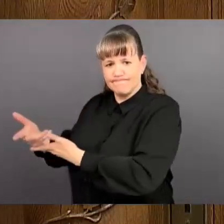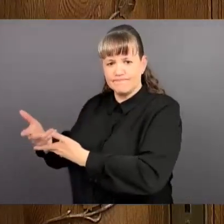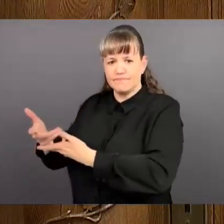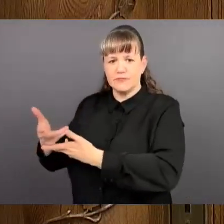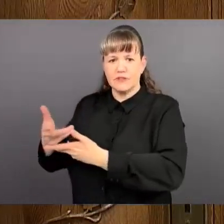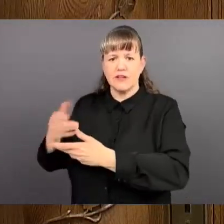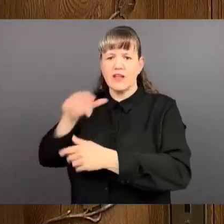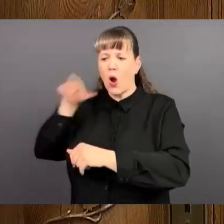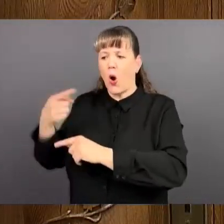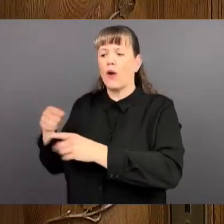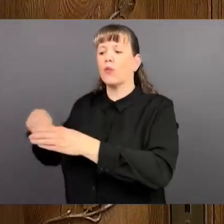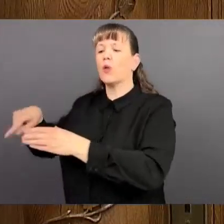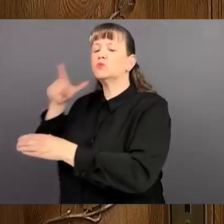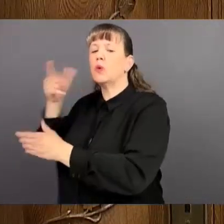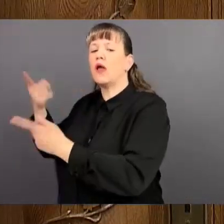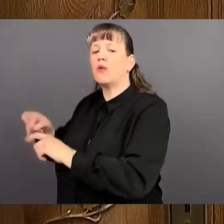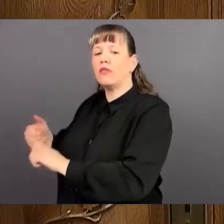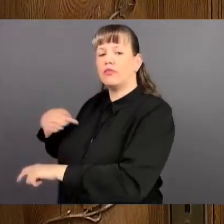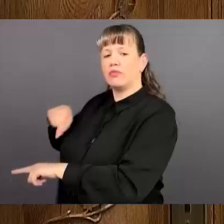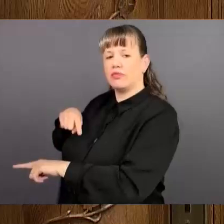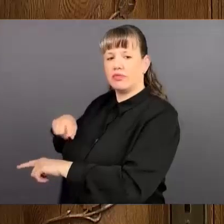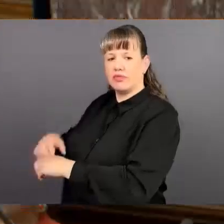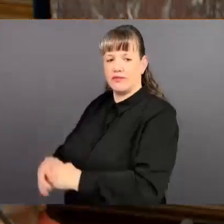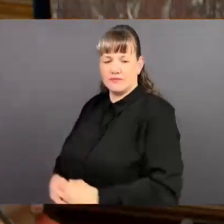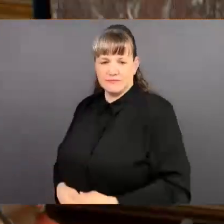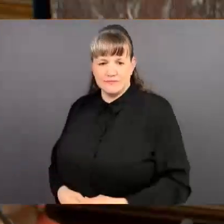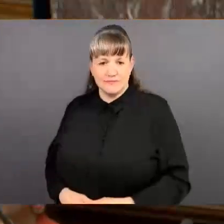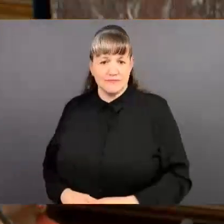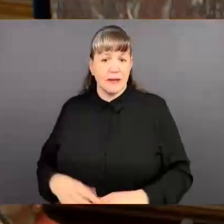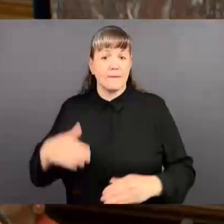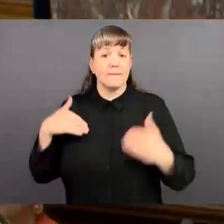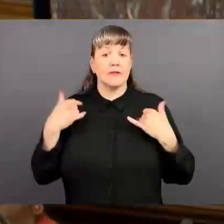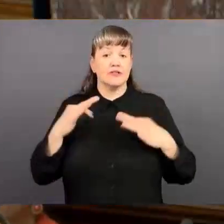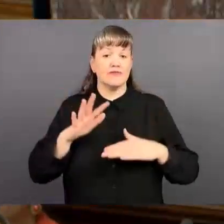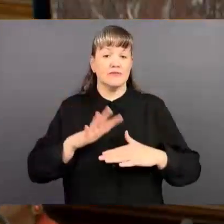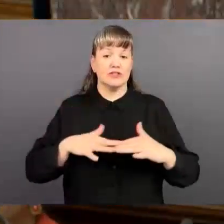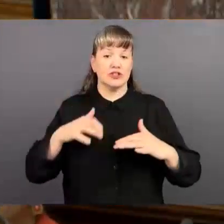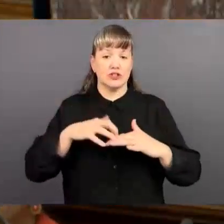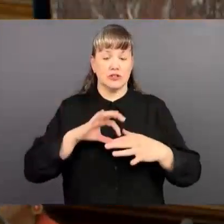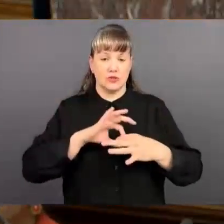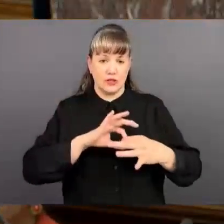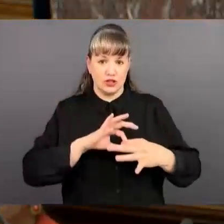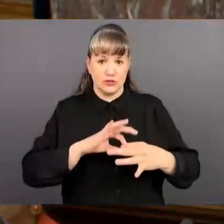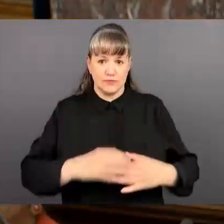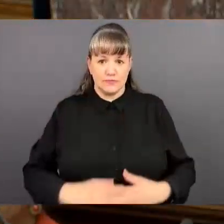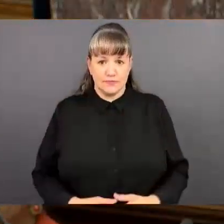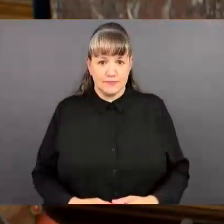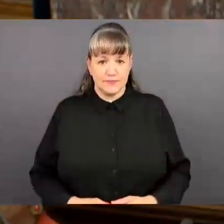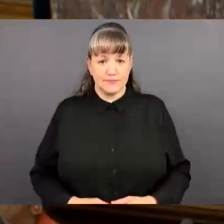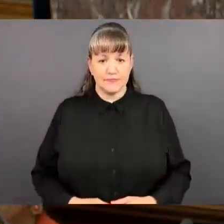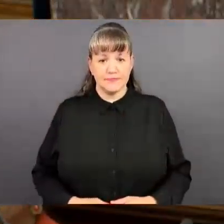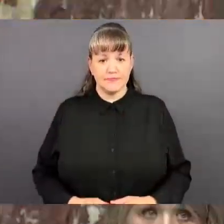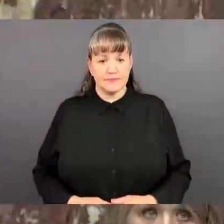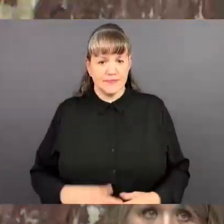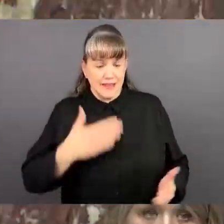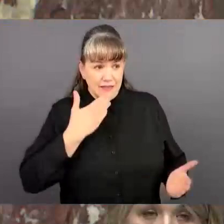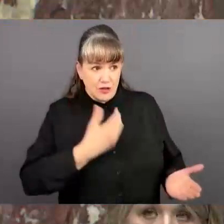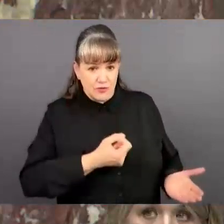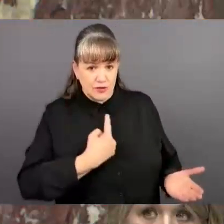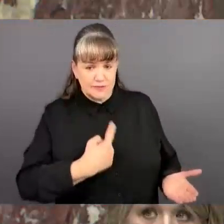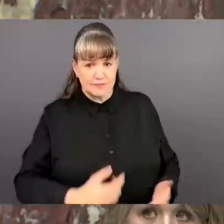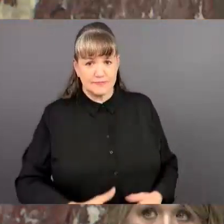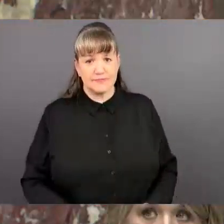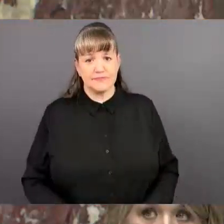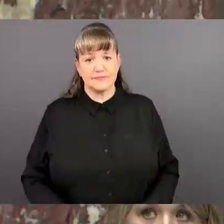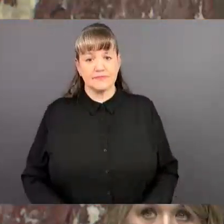Minister of Indigenous Relations. Thanks, and again appreciate the question. Engagement and